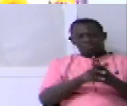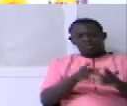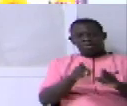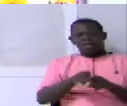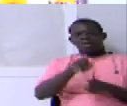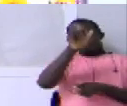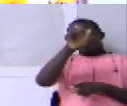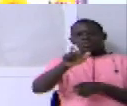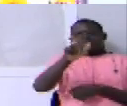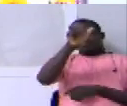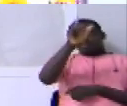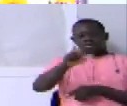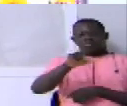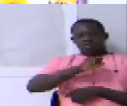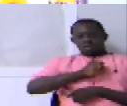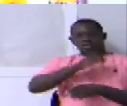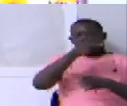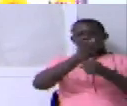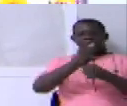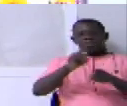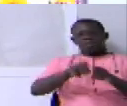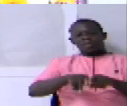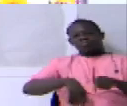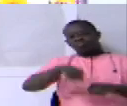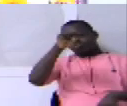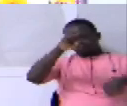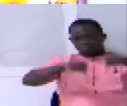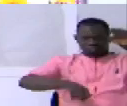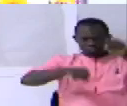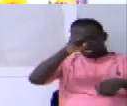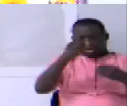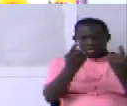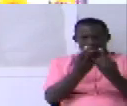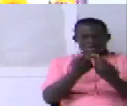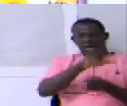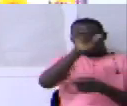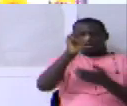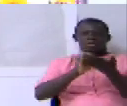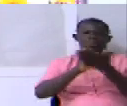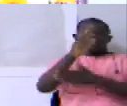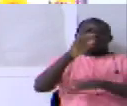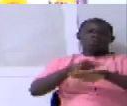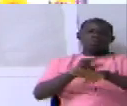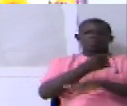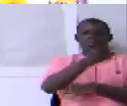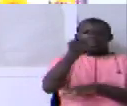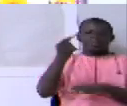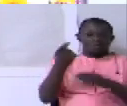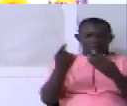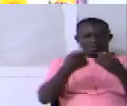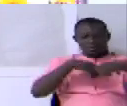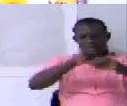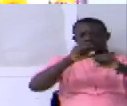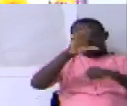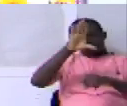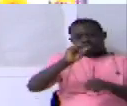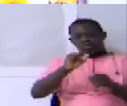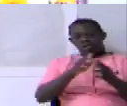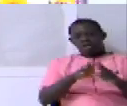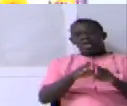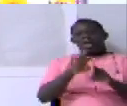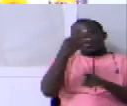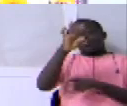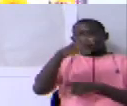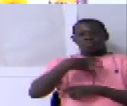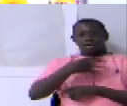personal drills itself, that is food drills. Yes, we were sent on those trainings to do. So if they want us